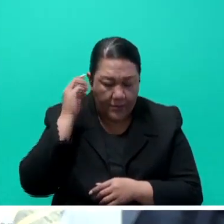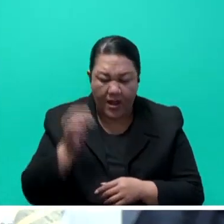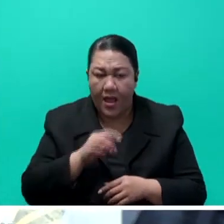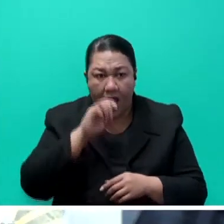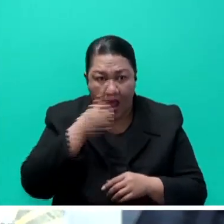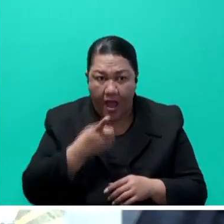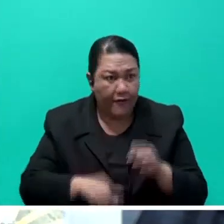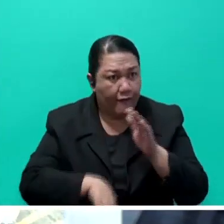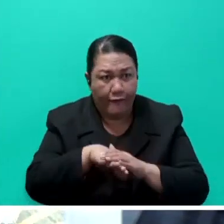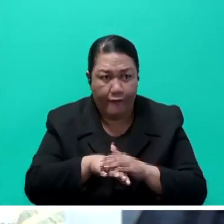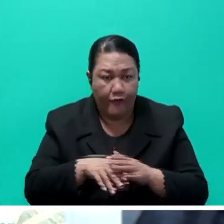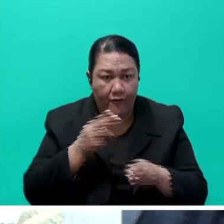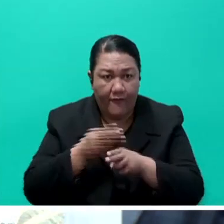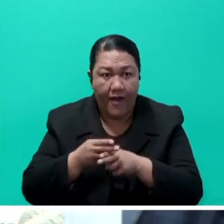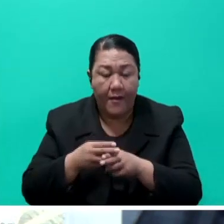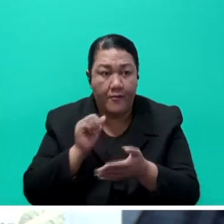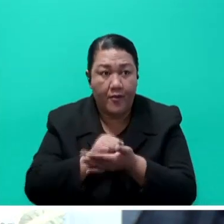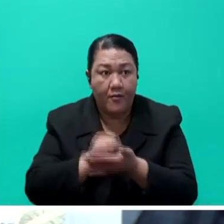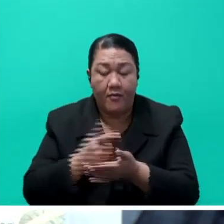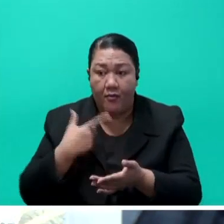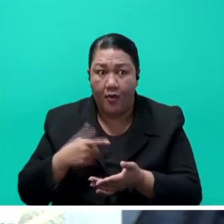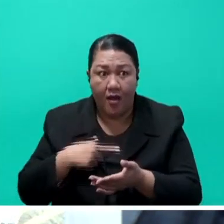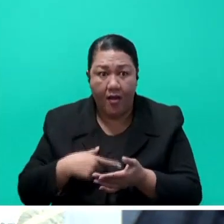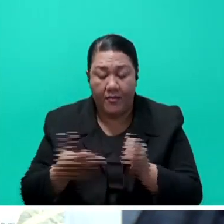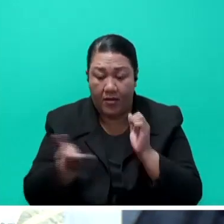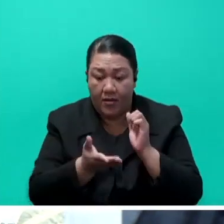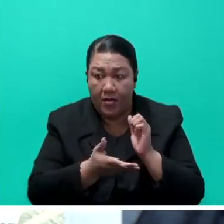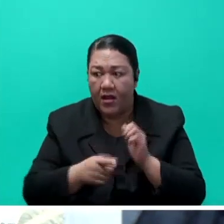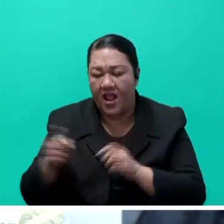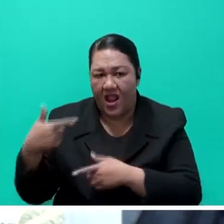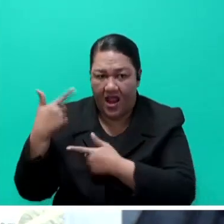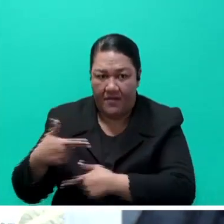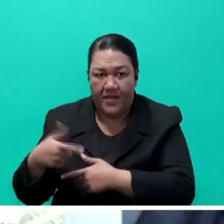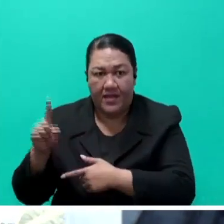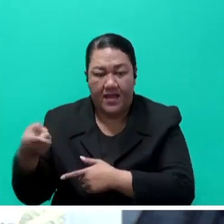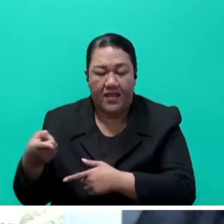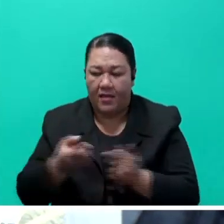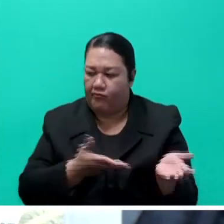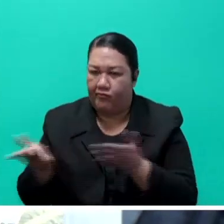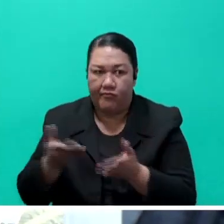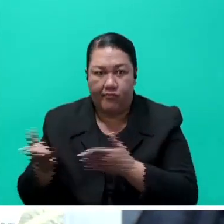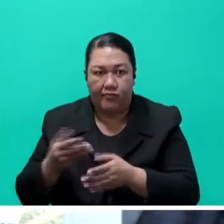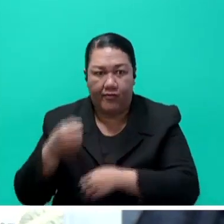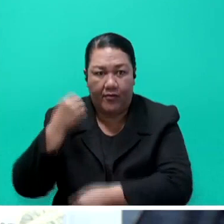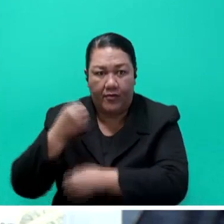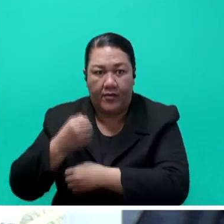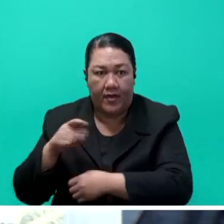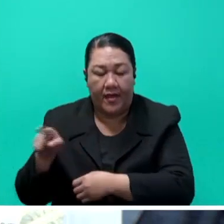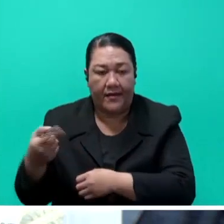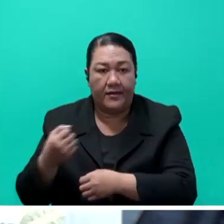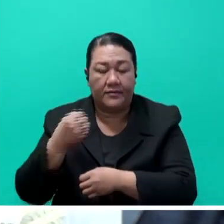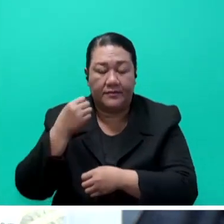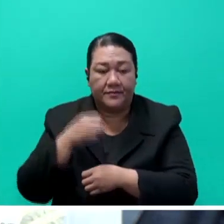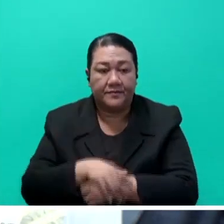the input of the raw cane load has to be limited. Mr. Speaker, to promptly address some of these ongoing